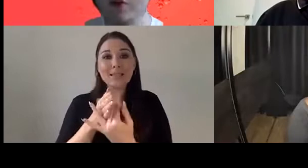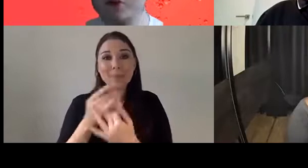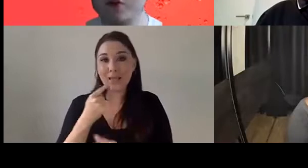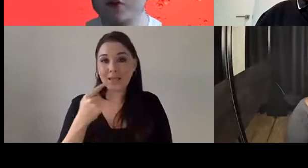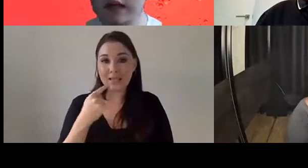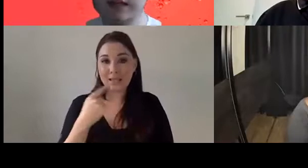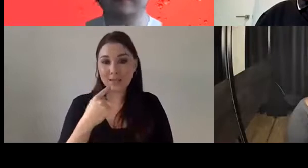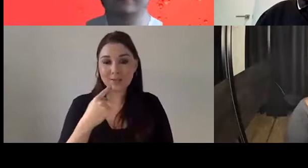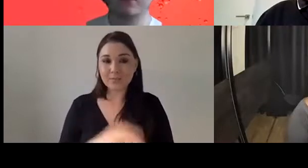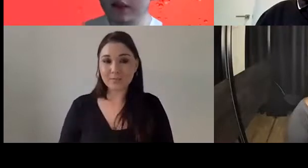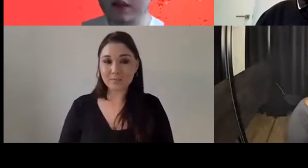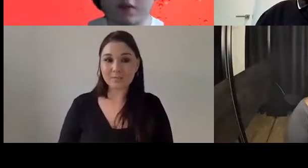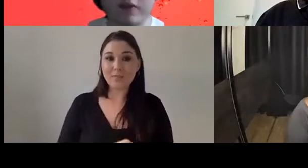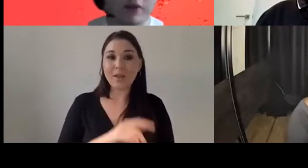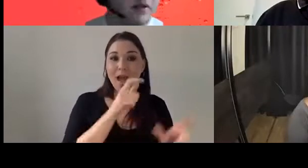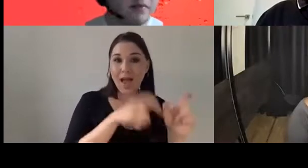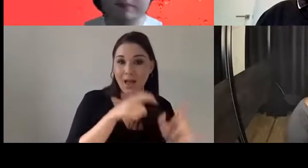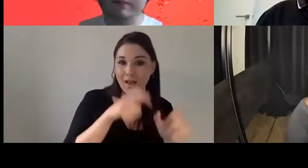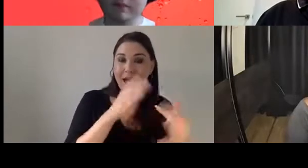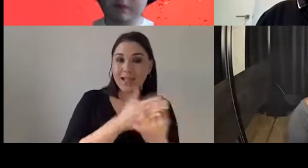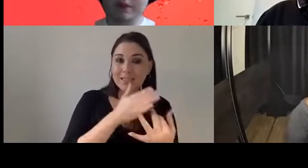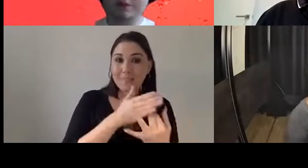two go two in hand. I'll open that to everybody.